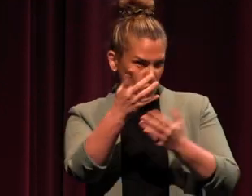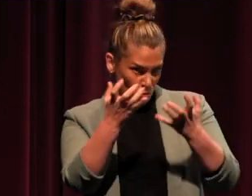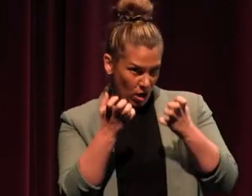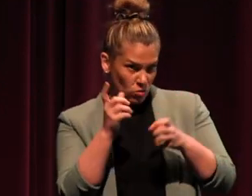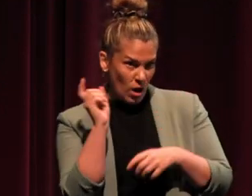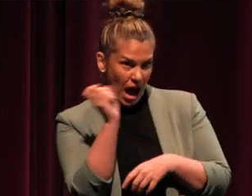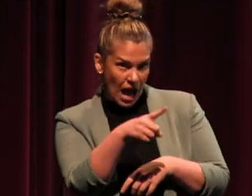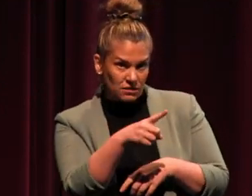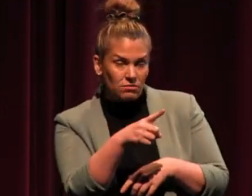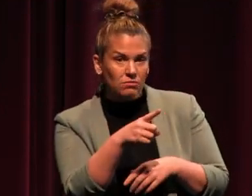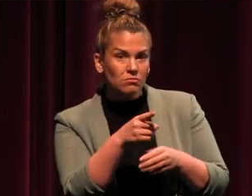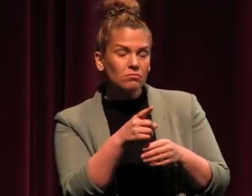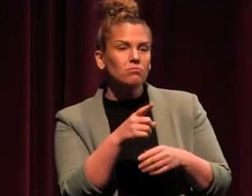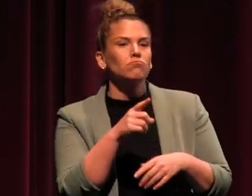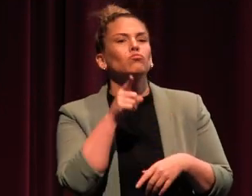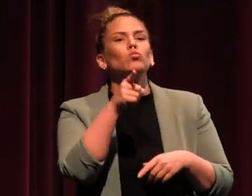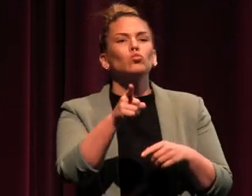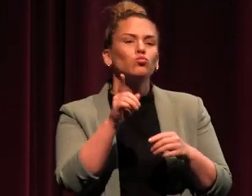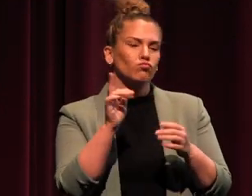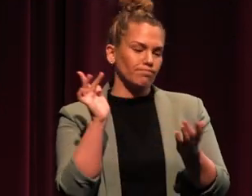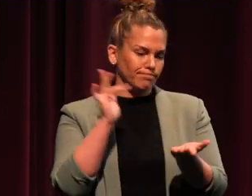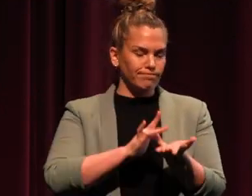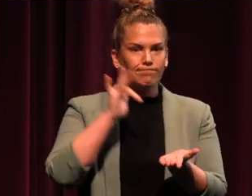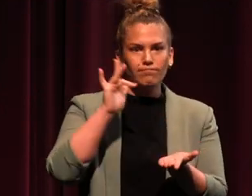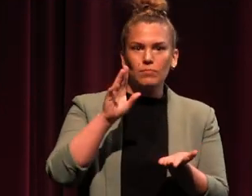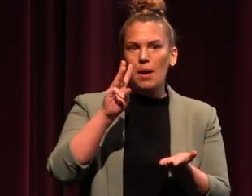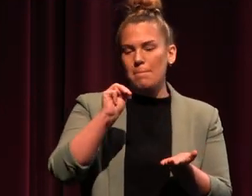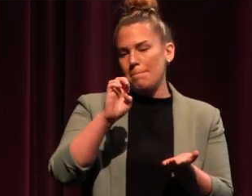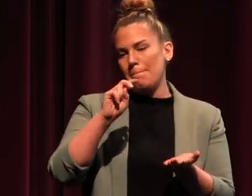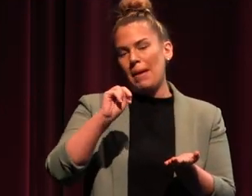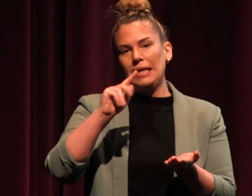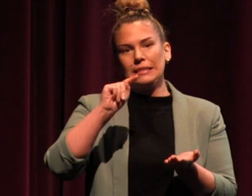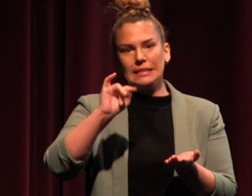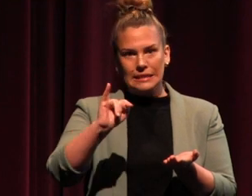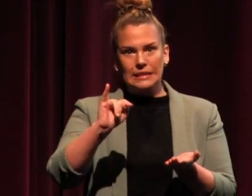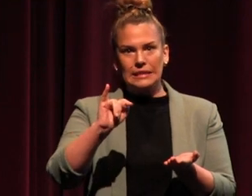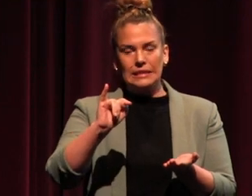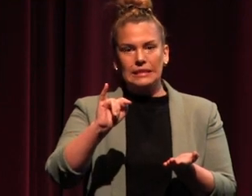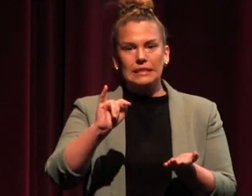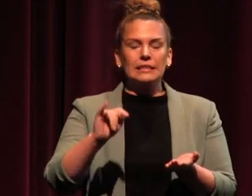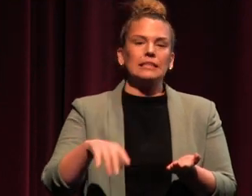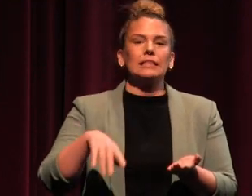question, please go to menti.com, that's